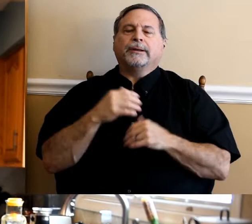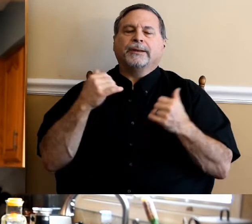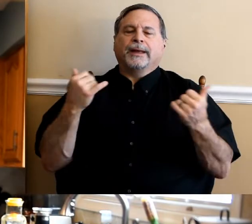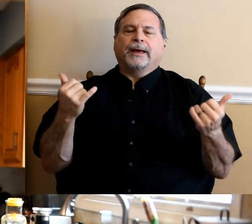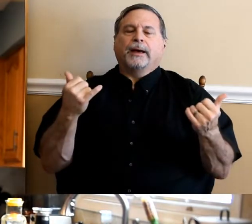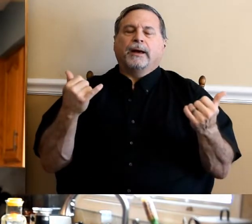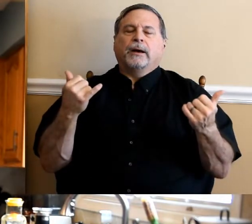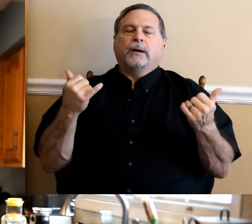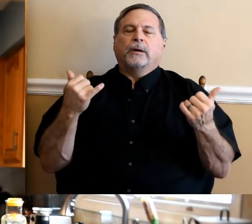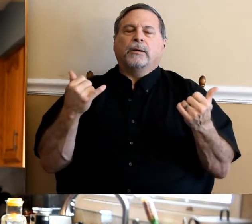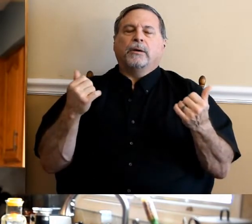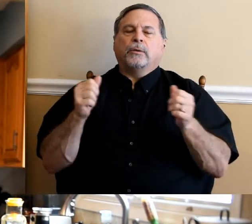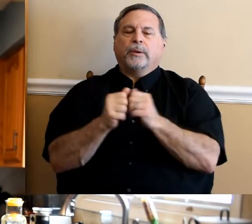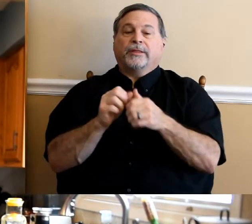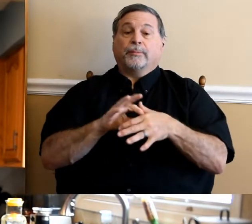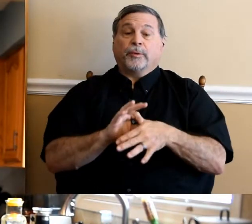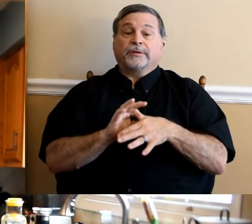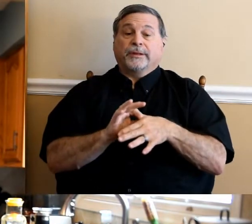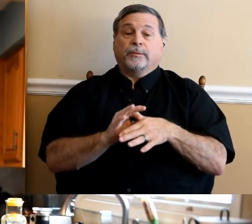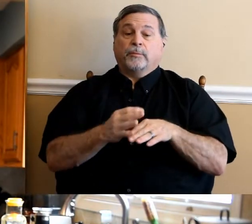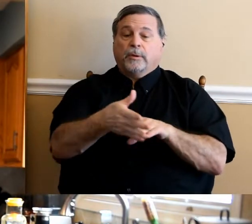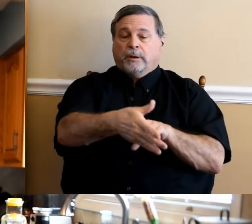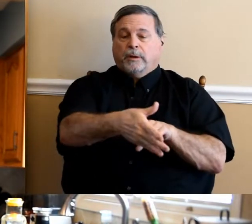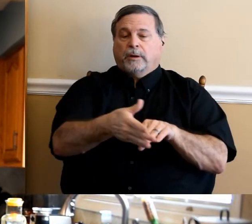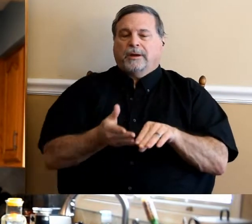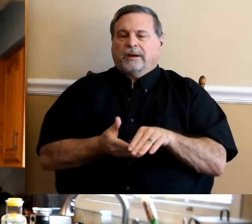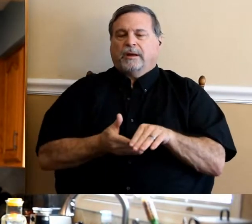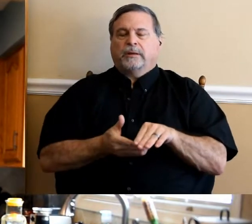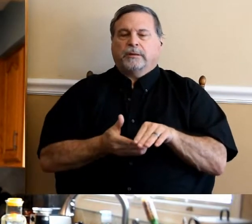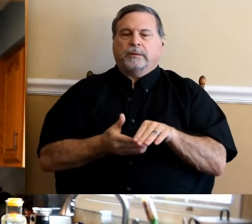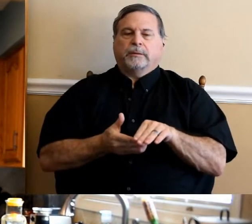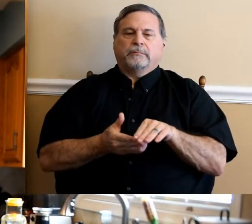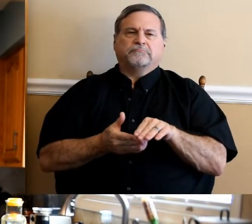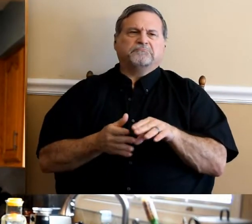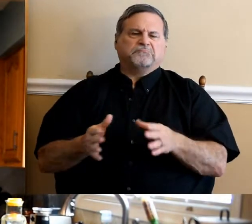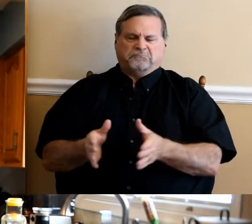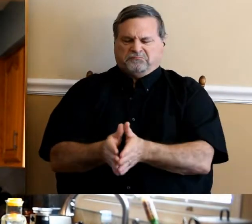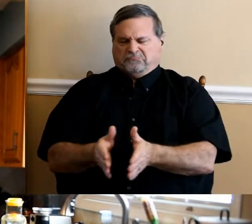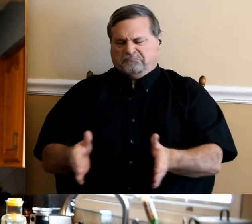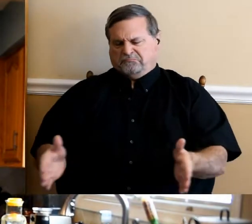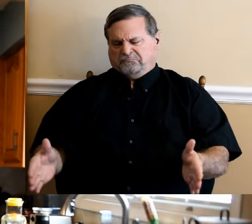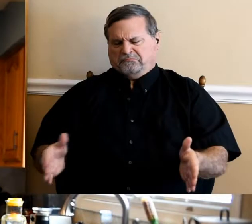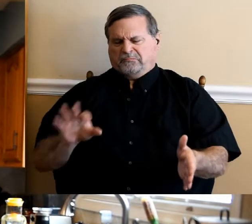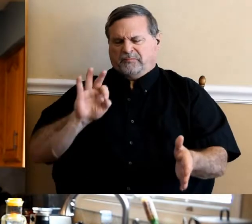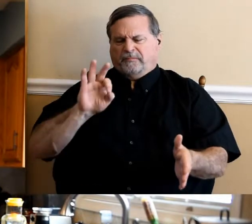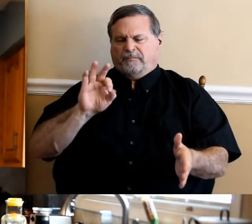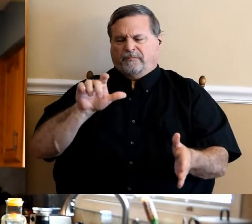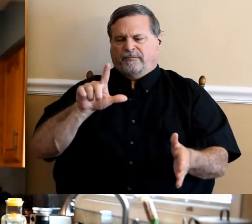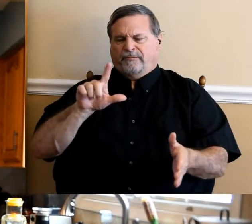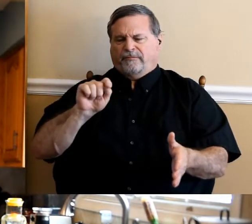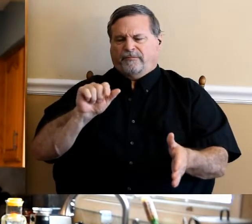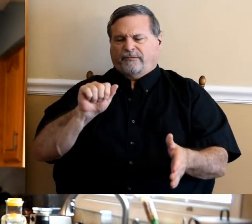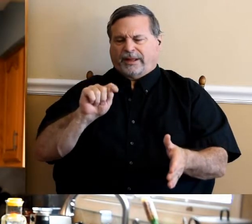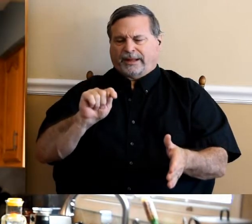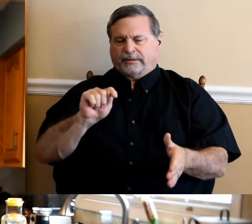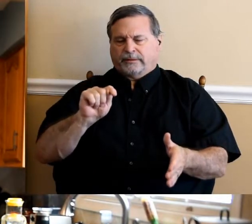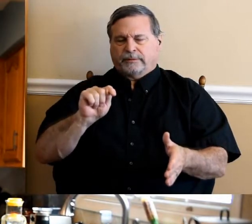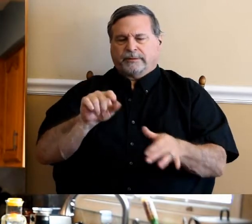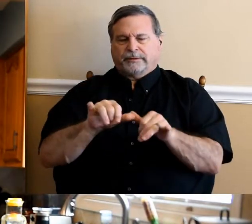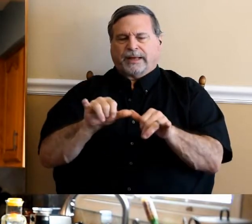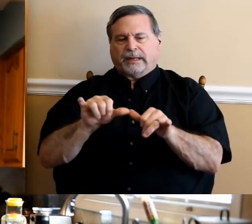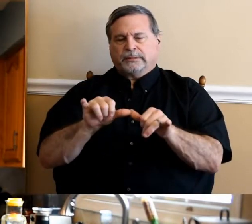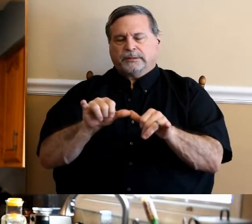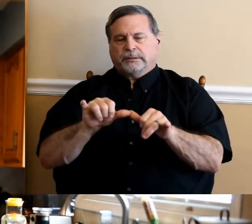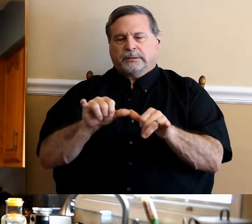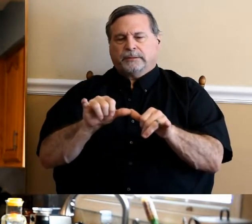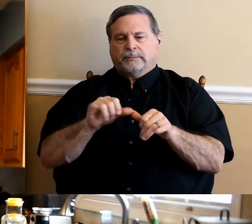your brisket, what we're going to do is we're going to sever it at about a decent flat size. Before this starts really bulking